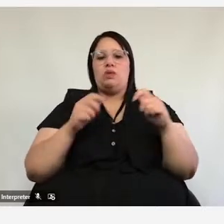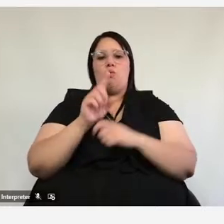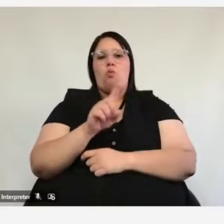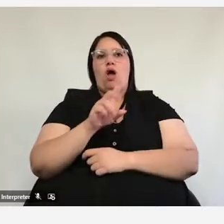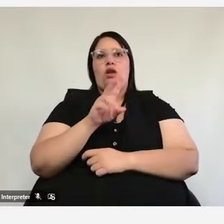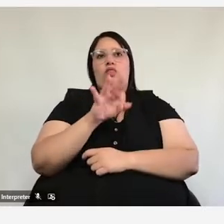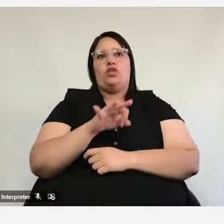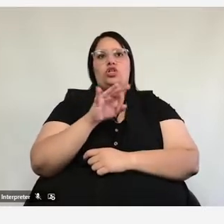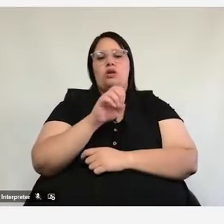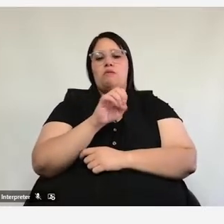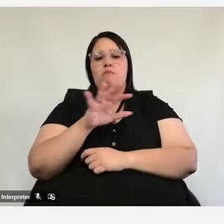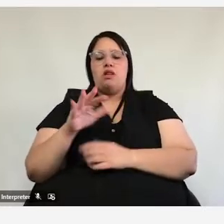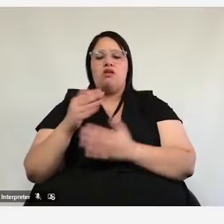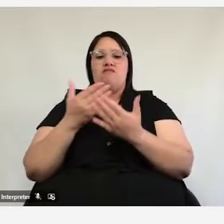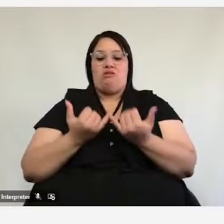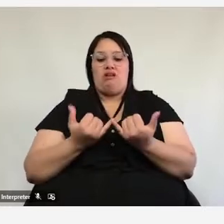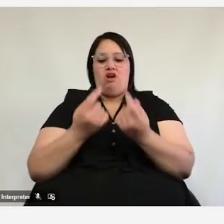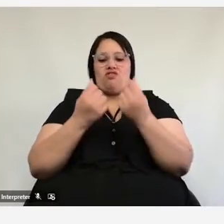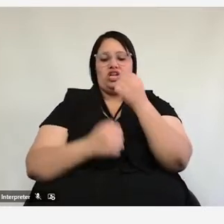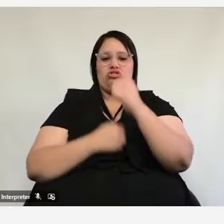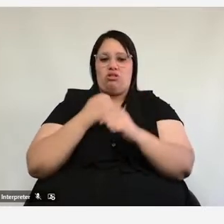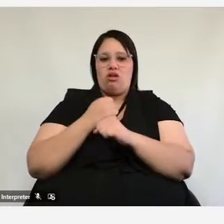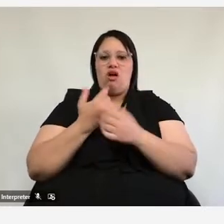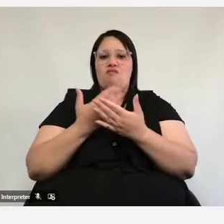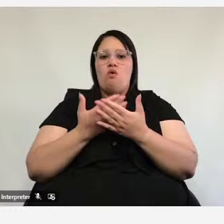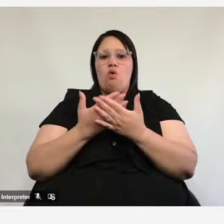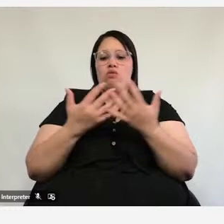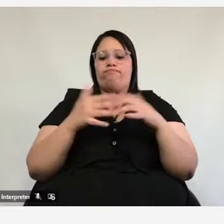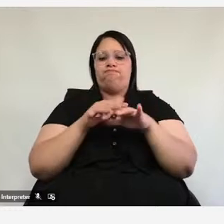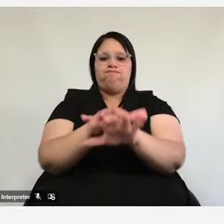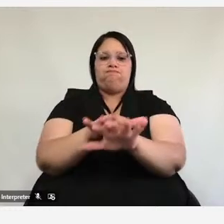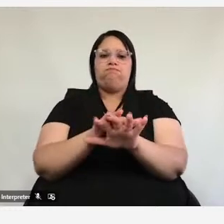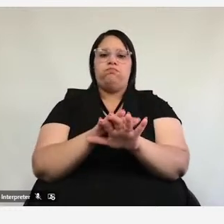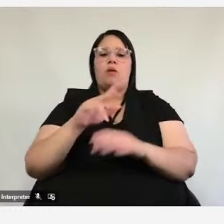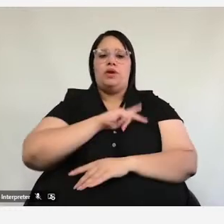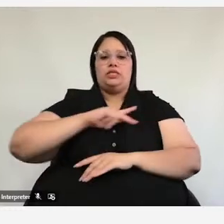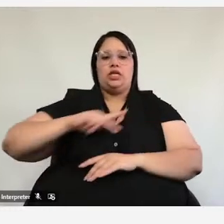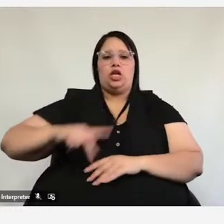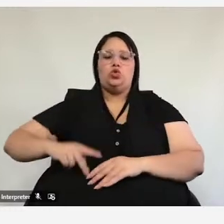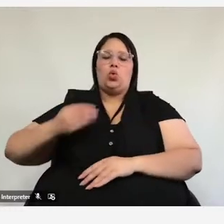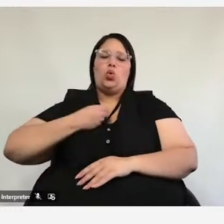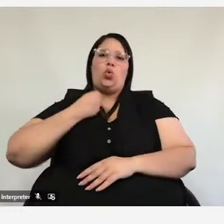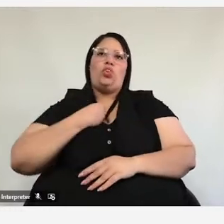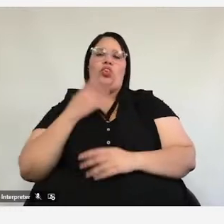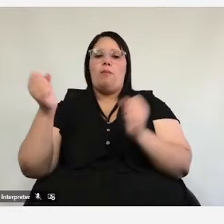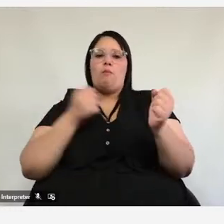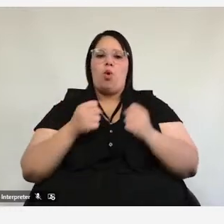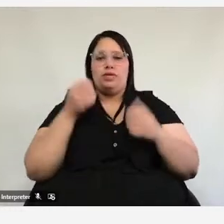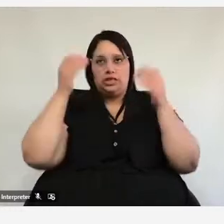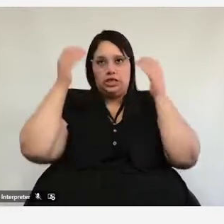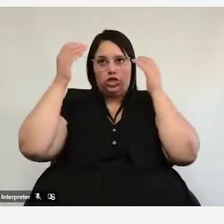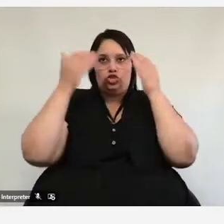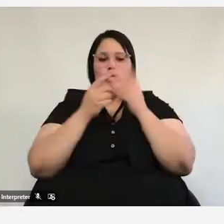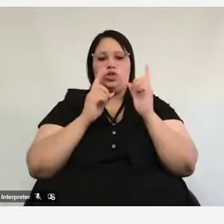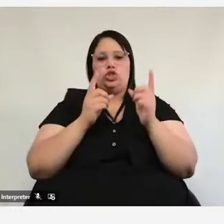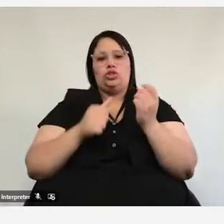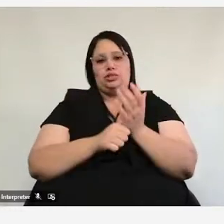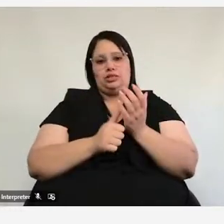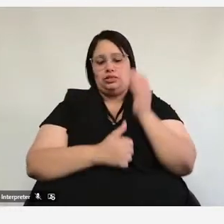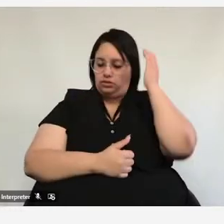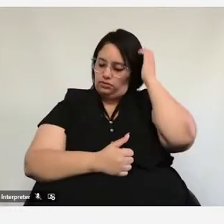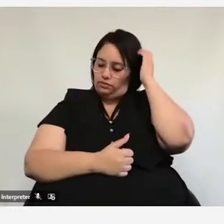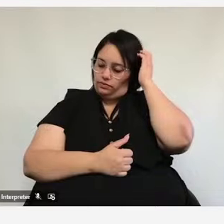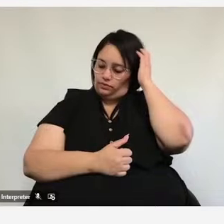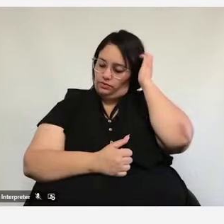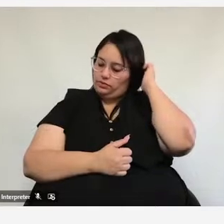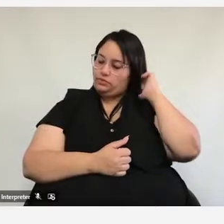113 million rand in the current financial year for the implementation of the Presidential Youth Employment Initiative for teacher assistants. Speaker, in health,